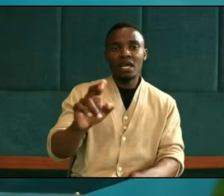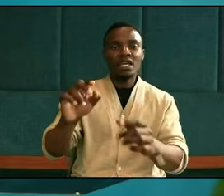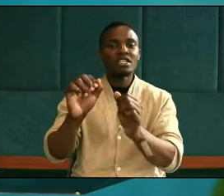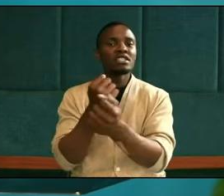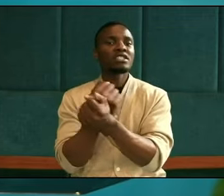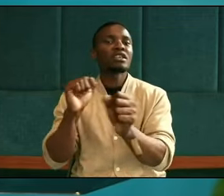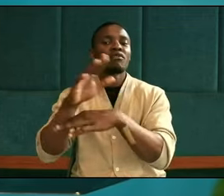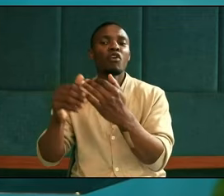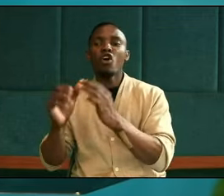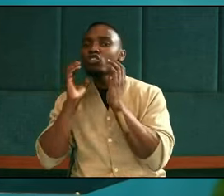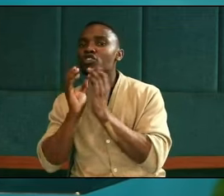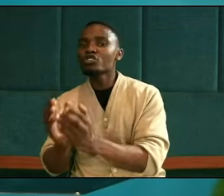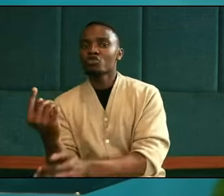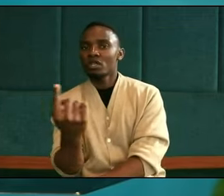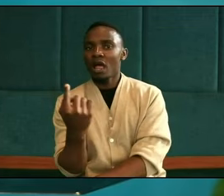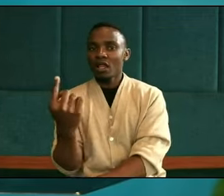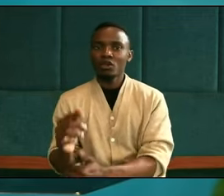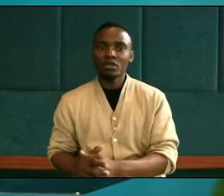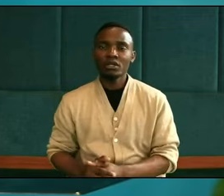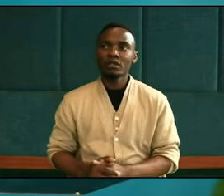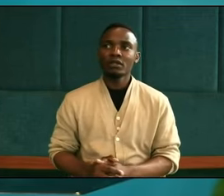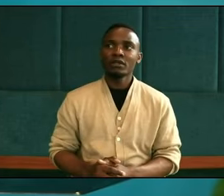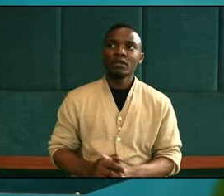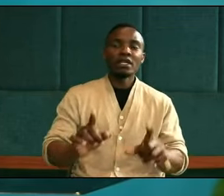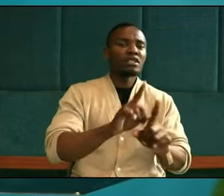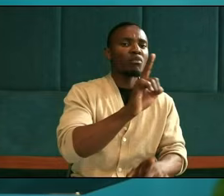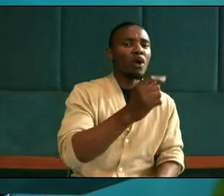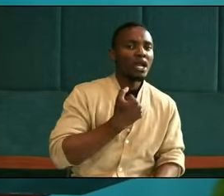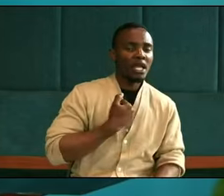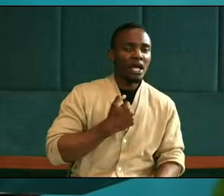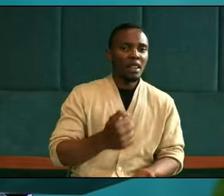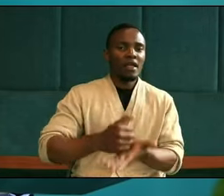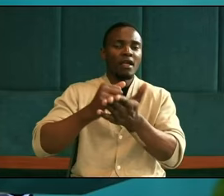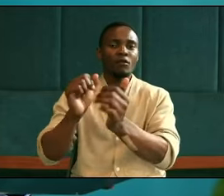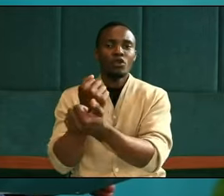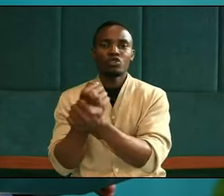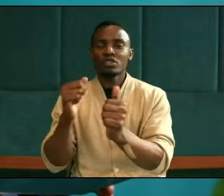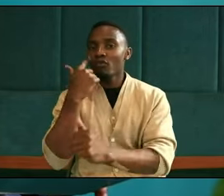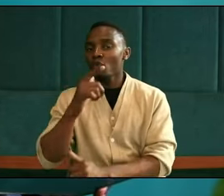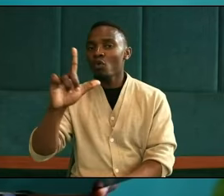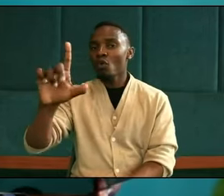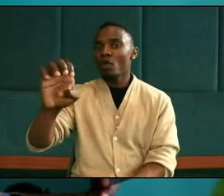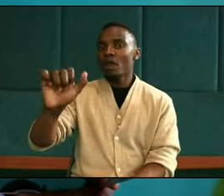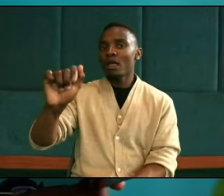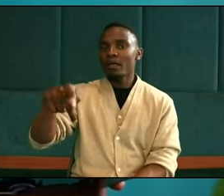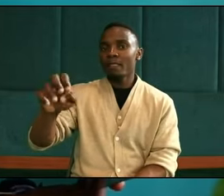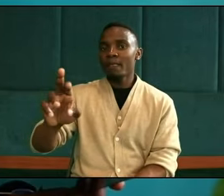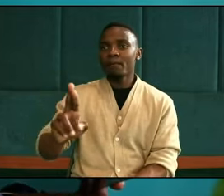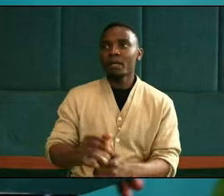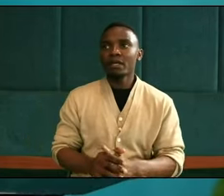single slave girl to save Naaman the leper. And when Gideon came with 22,000 men, God